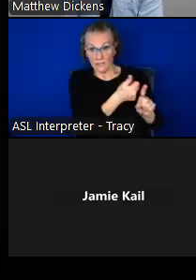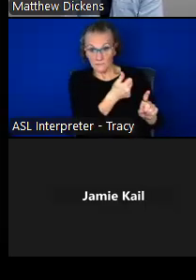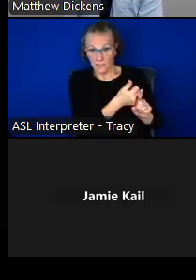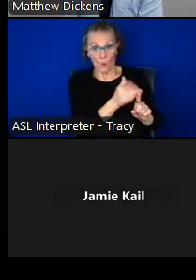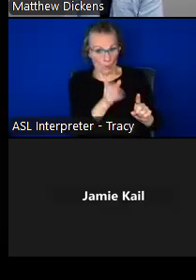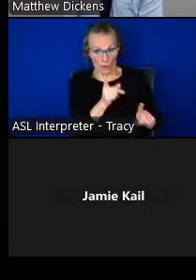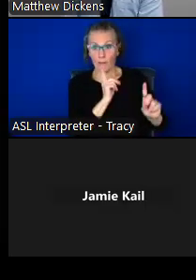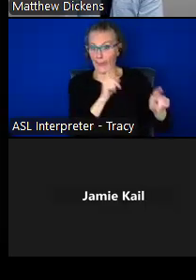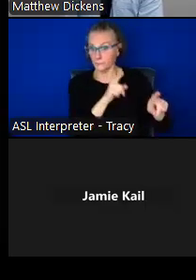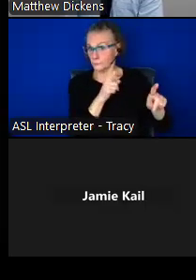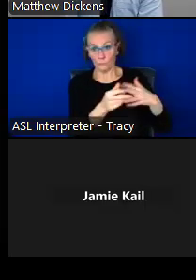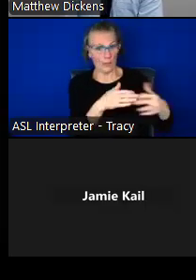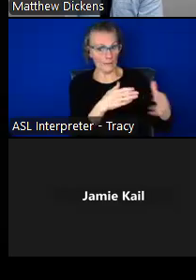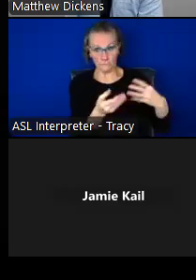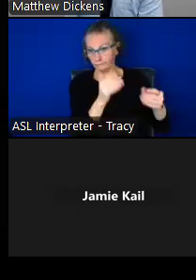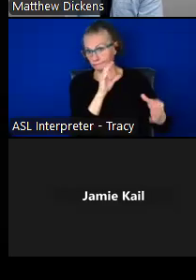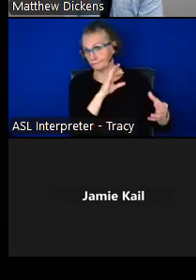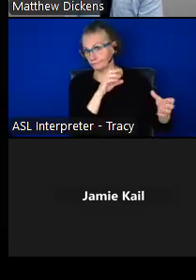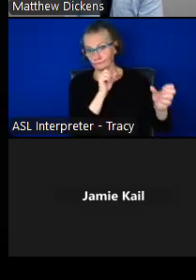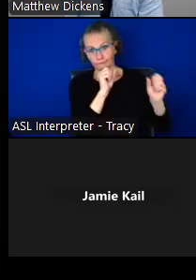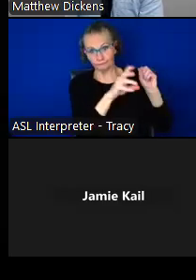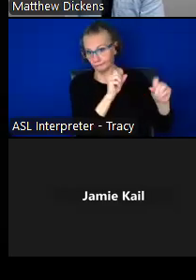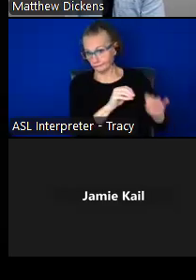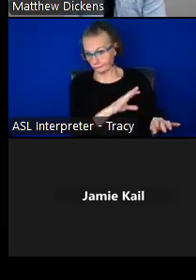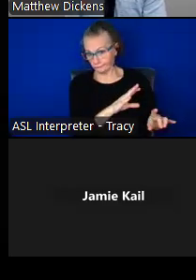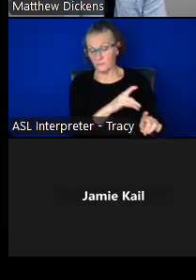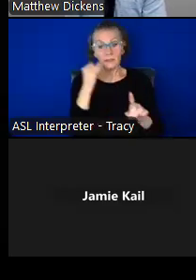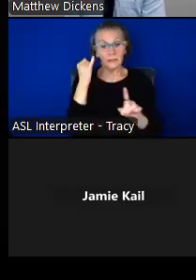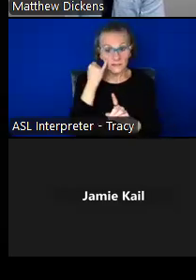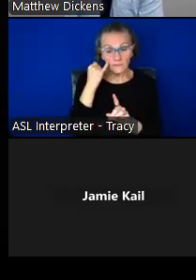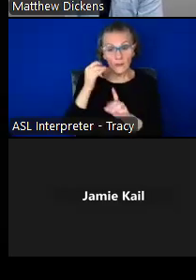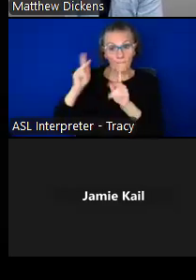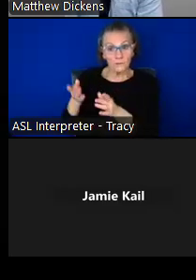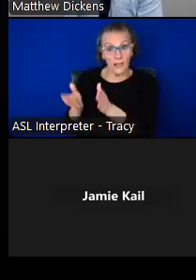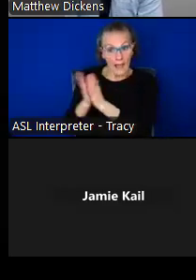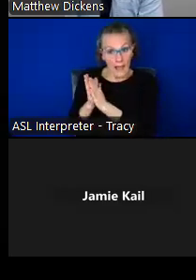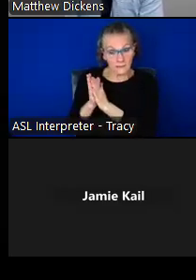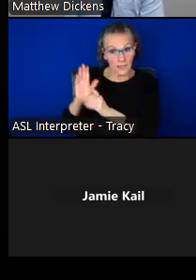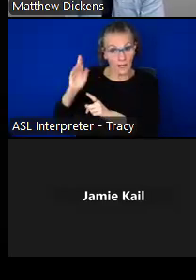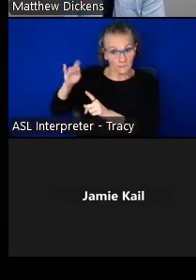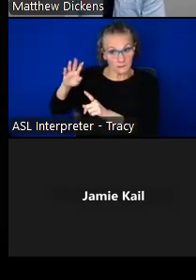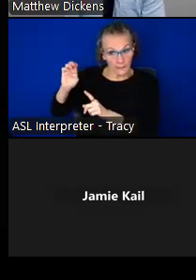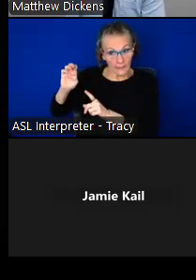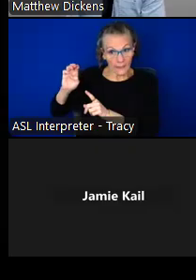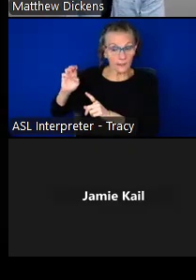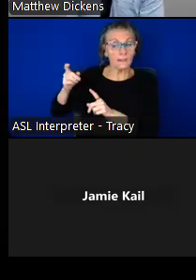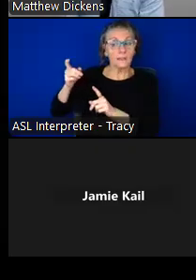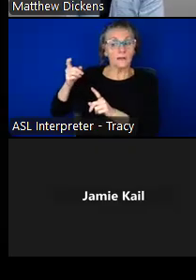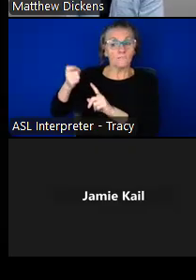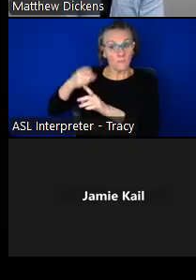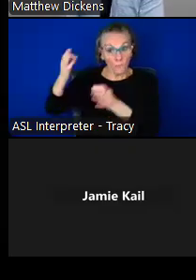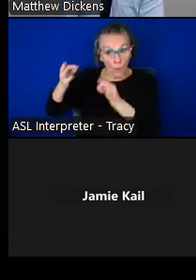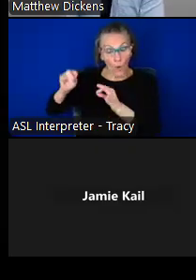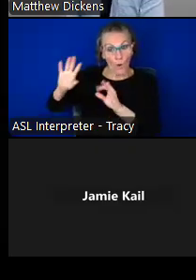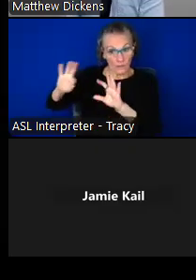any information about the case to them. If the individual is a report or a family member and they are wanting